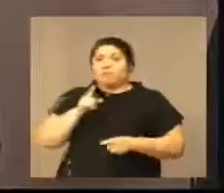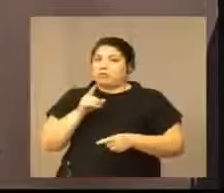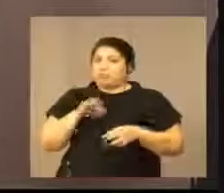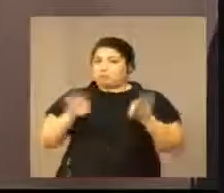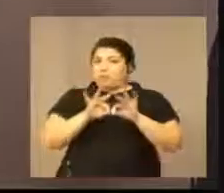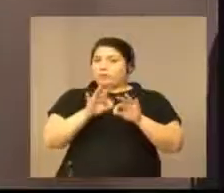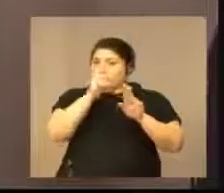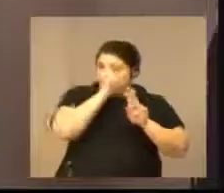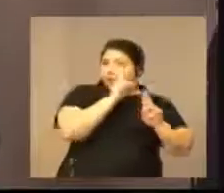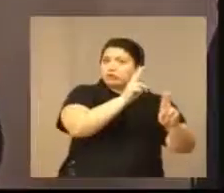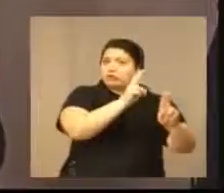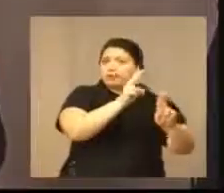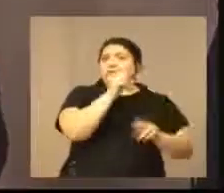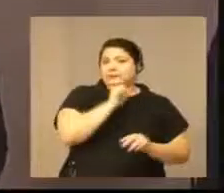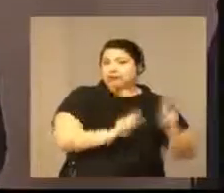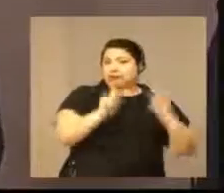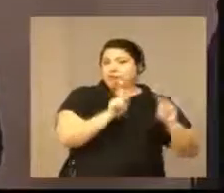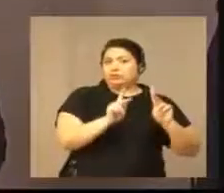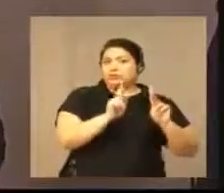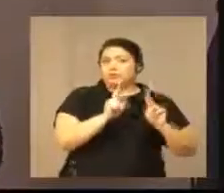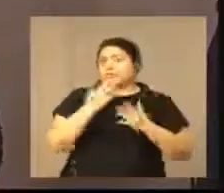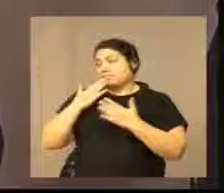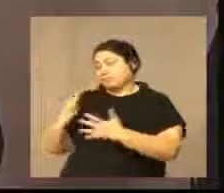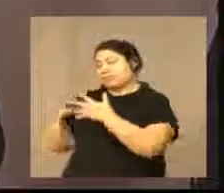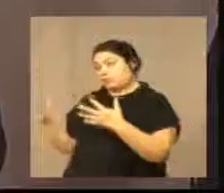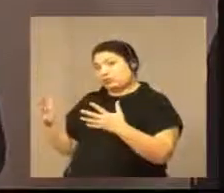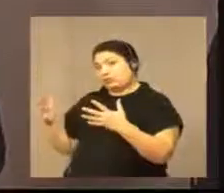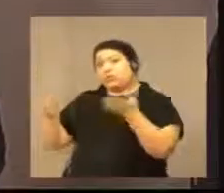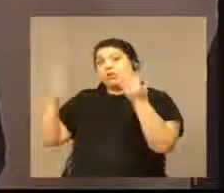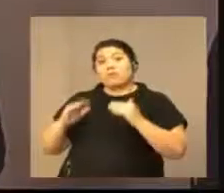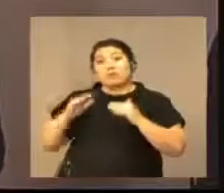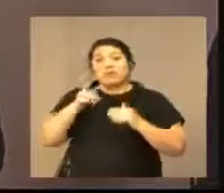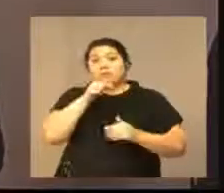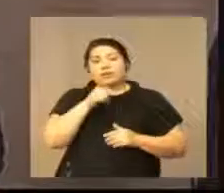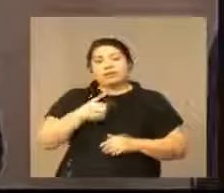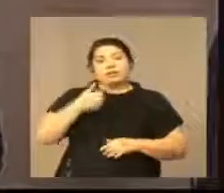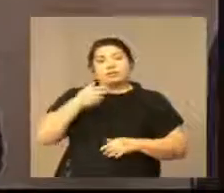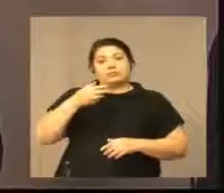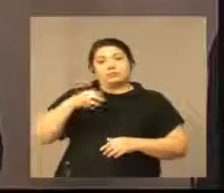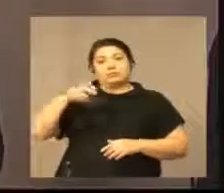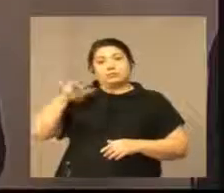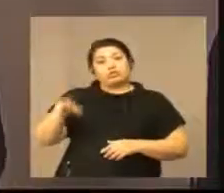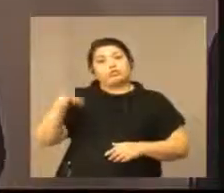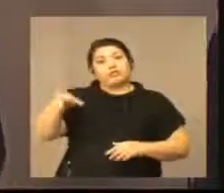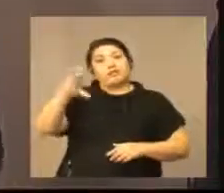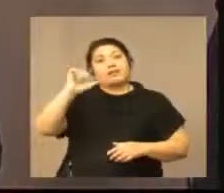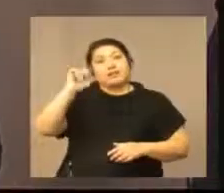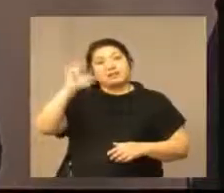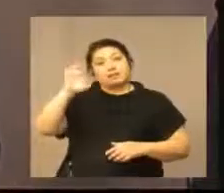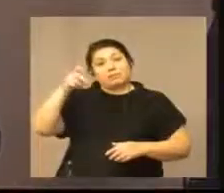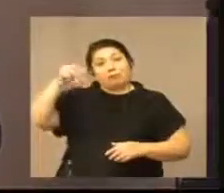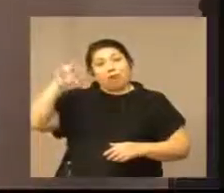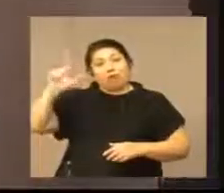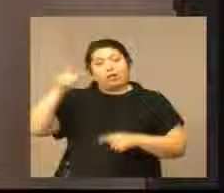elders. So thank you very much. Our fourth speaker is Chief Candace Paul from the AFN Women's